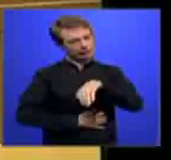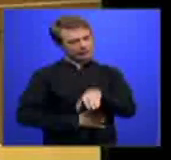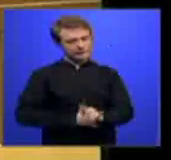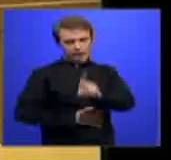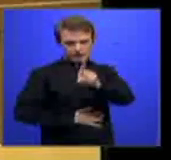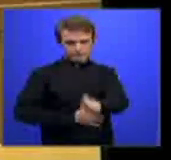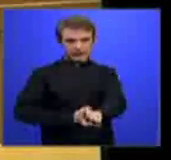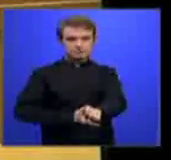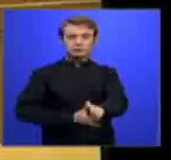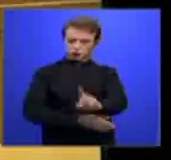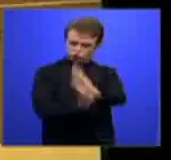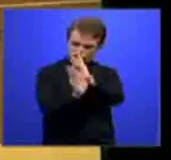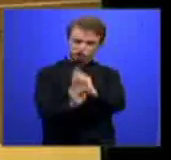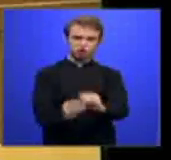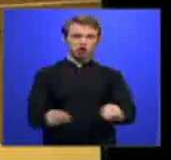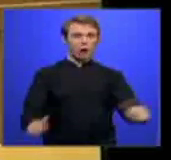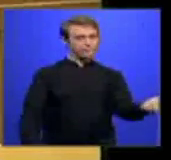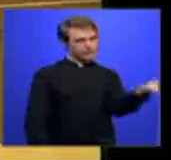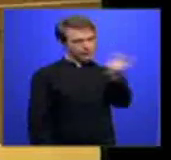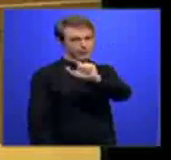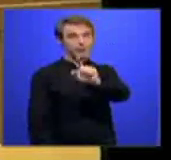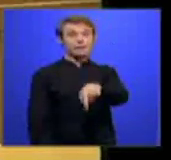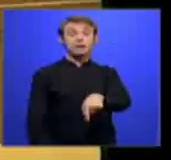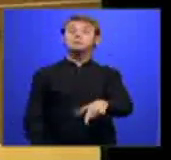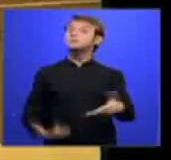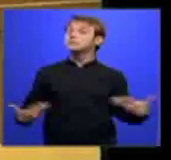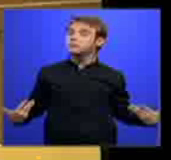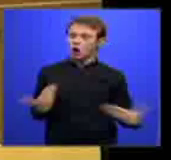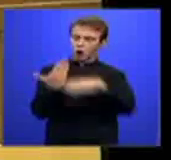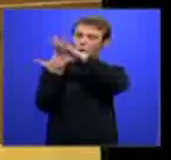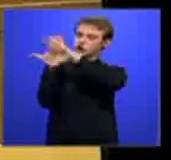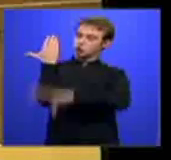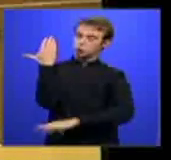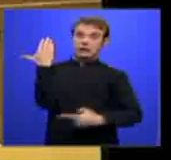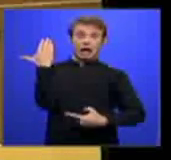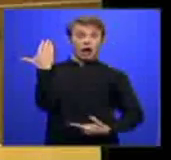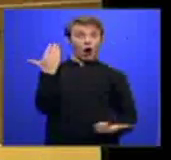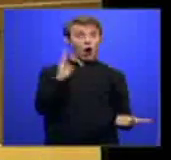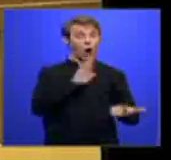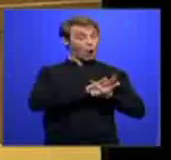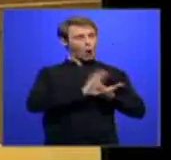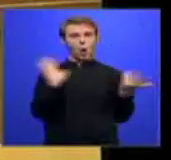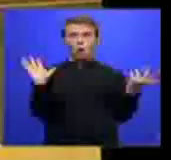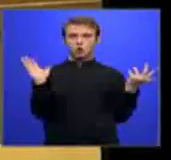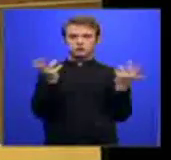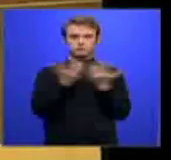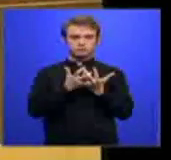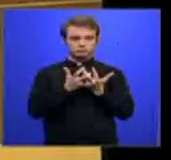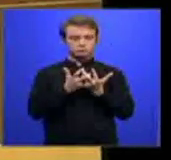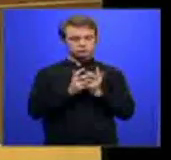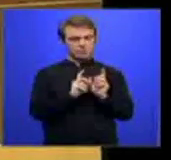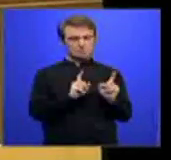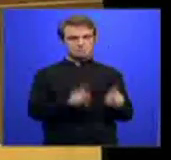it amicably within the framework of the Constitution and the law. I received